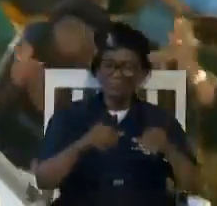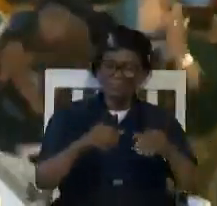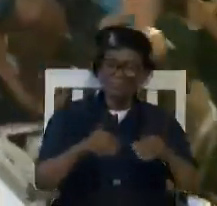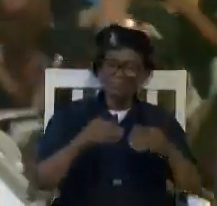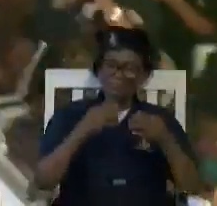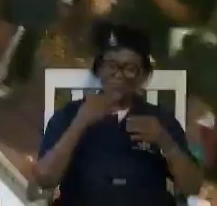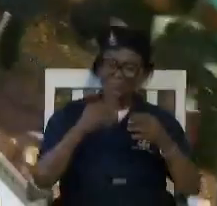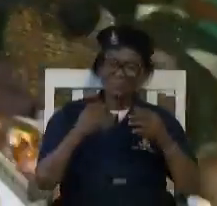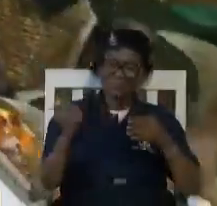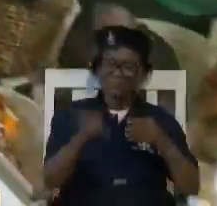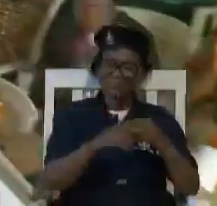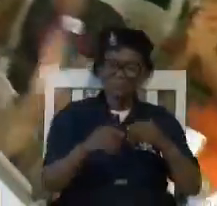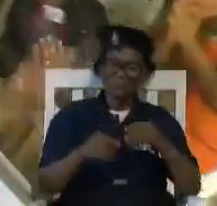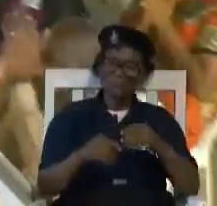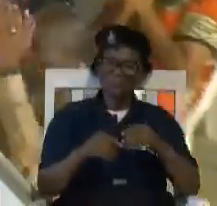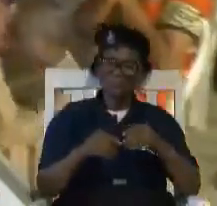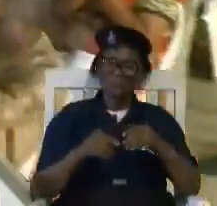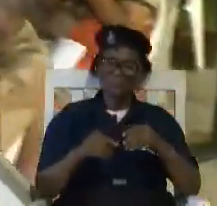Thank you.